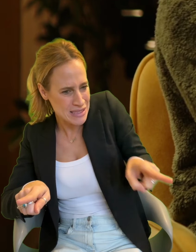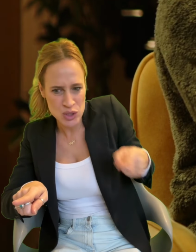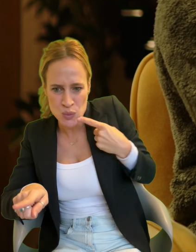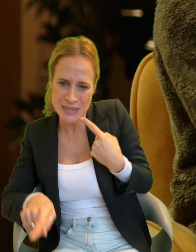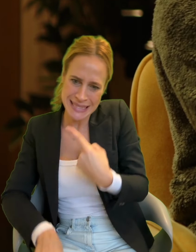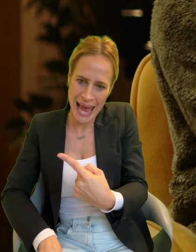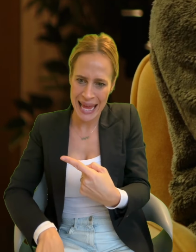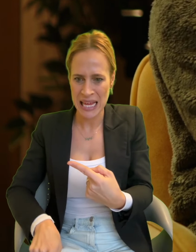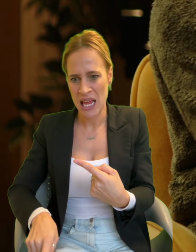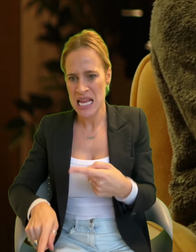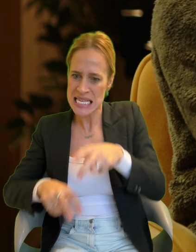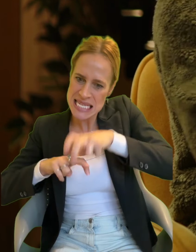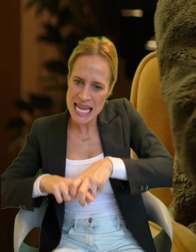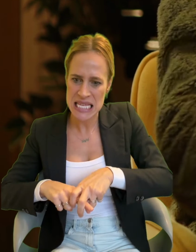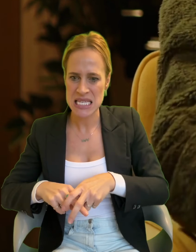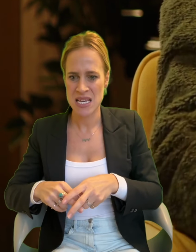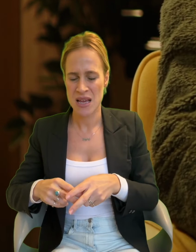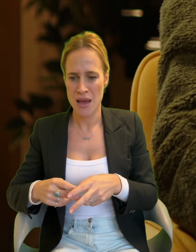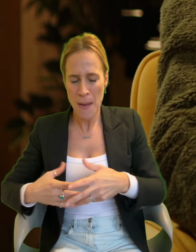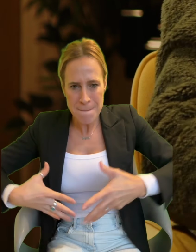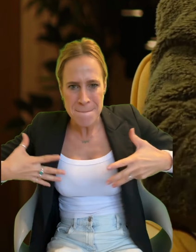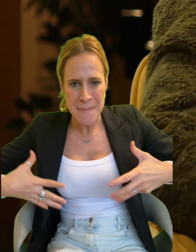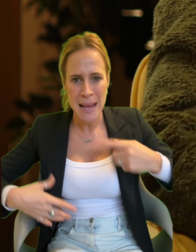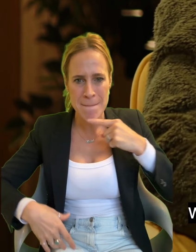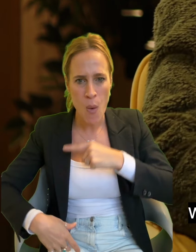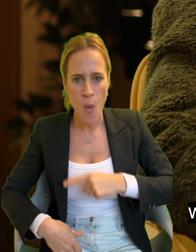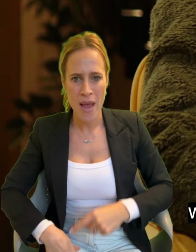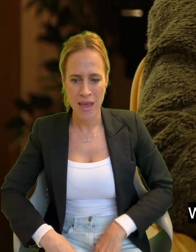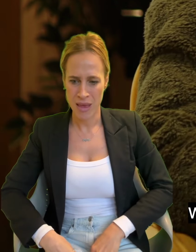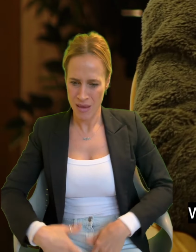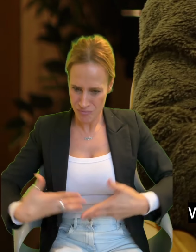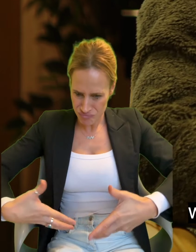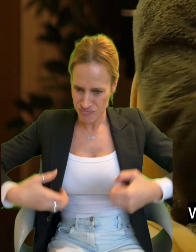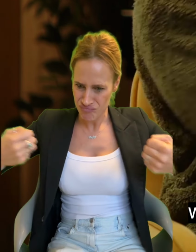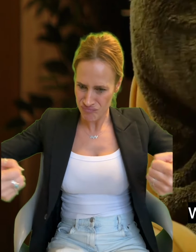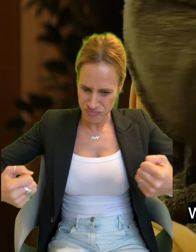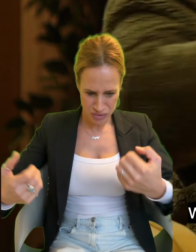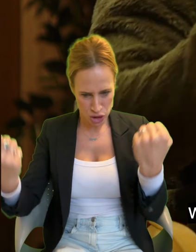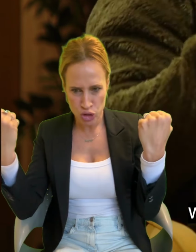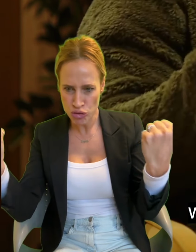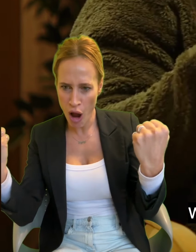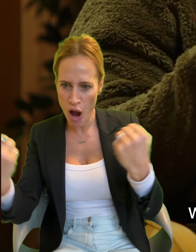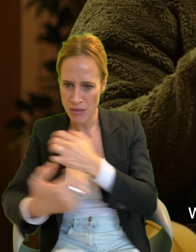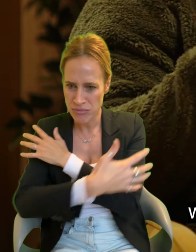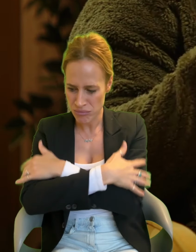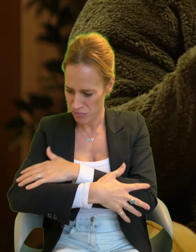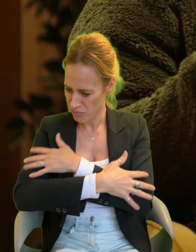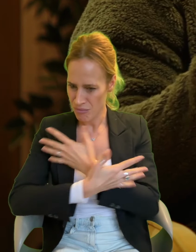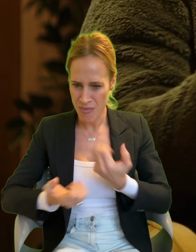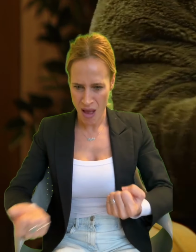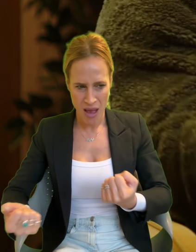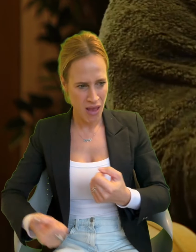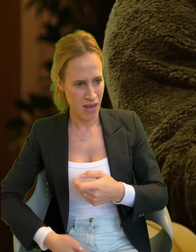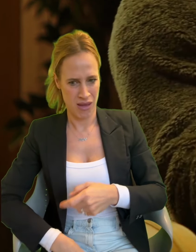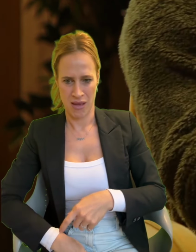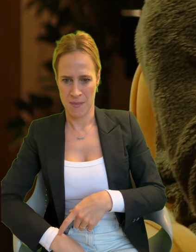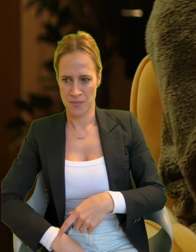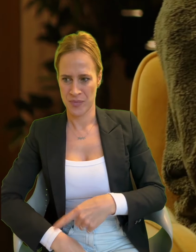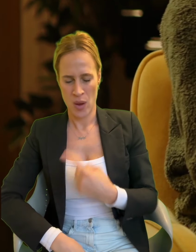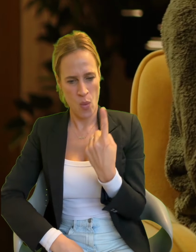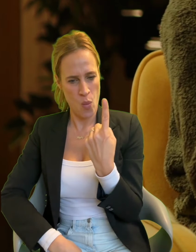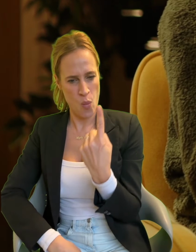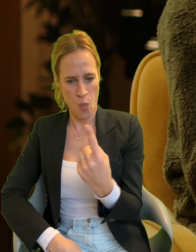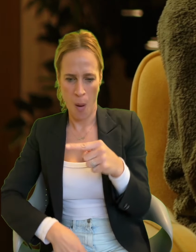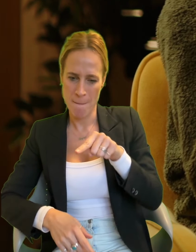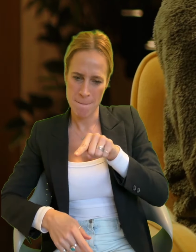here? He was a big strapping lad. His legs didn't work too well, but he was very capable everywhere else. He had the 1.5